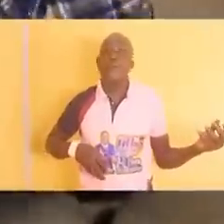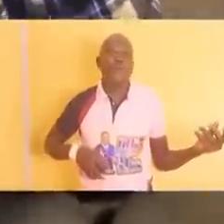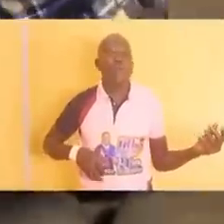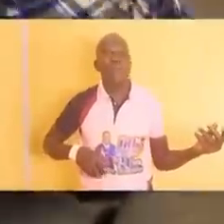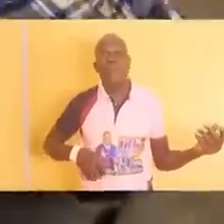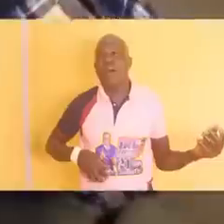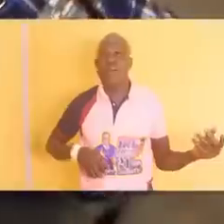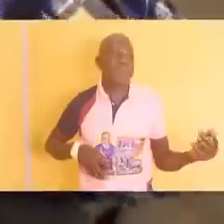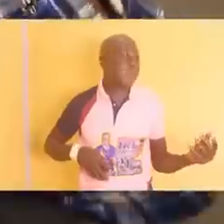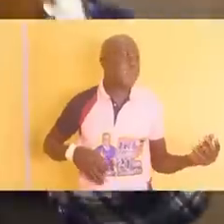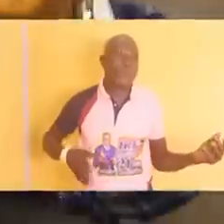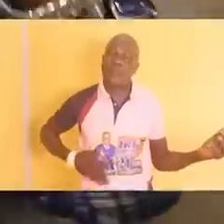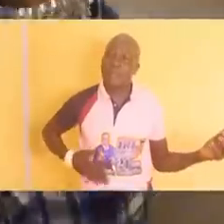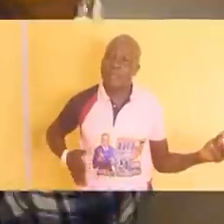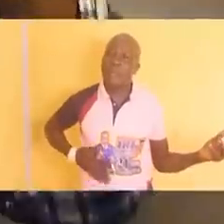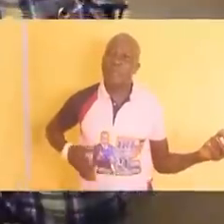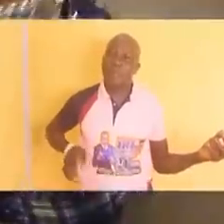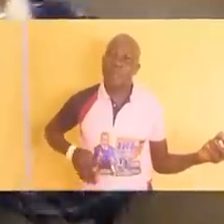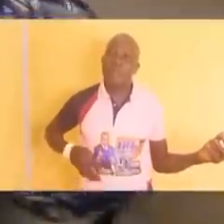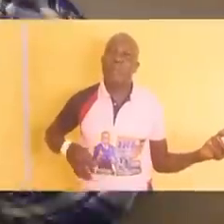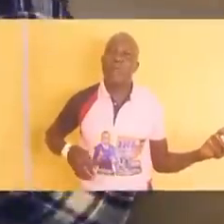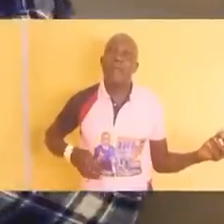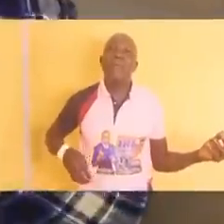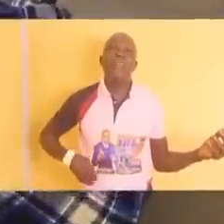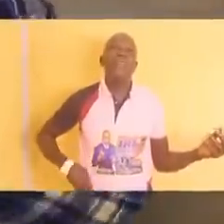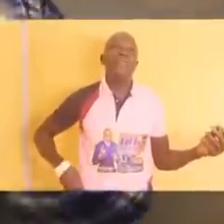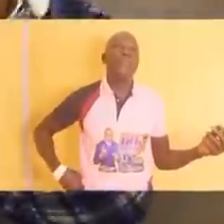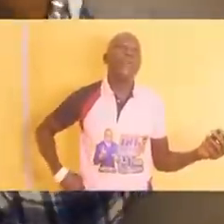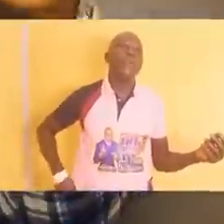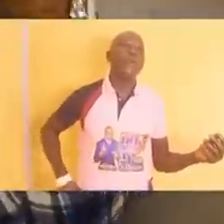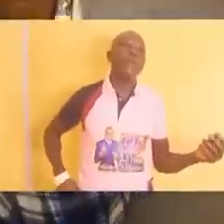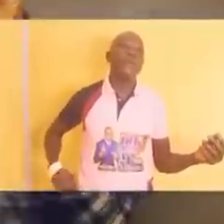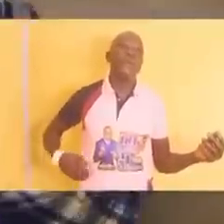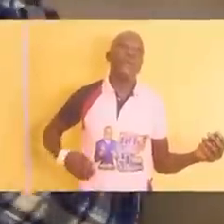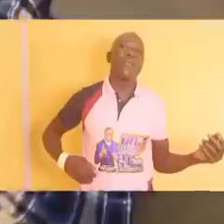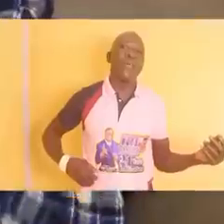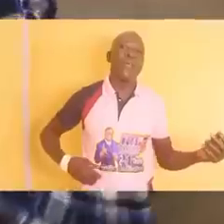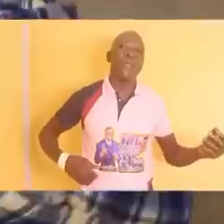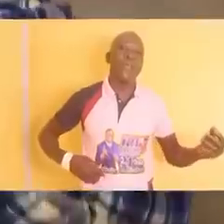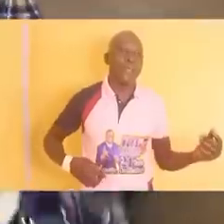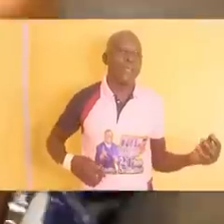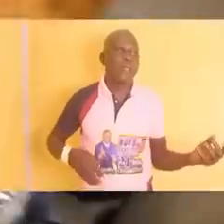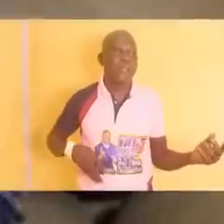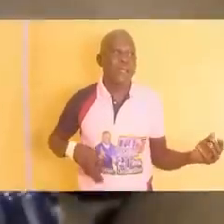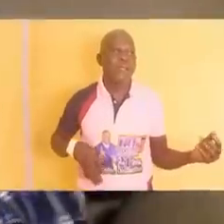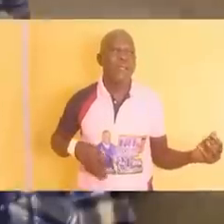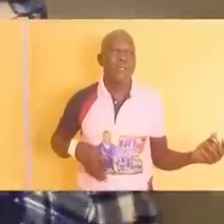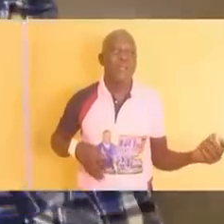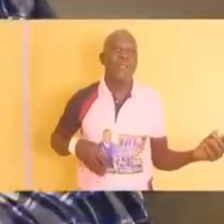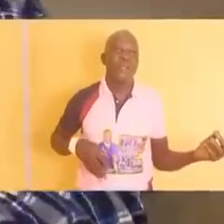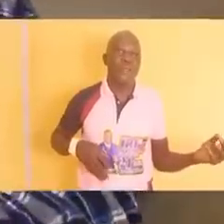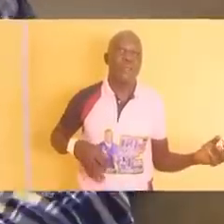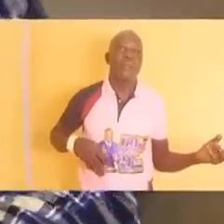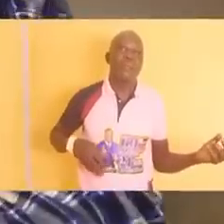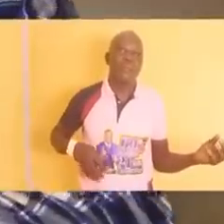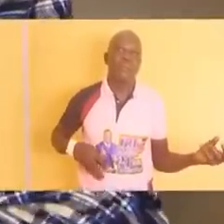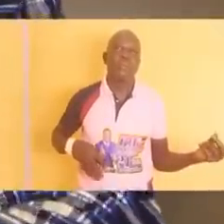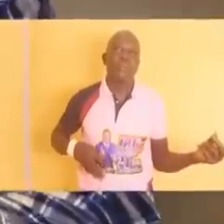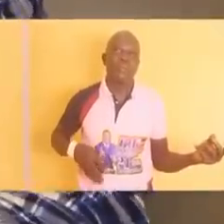oba oba oba oba oba oba jesu lorukọ re jesu lorukọ